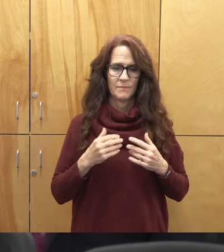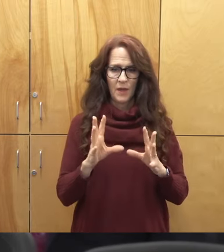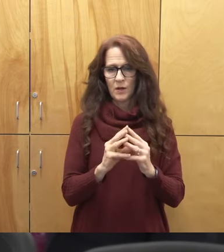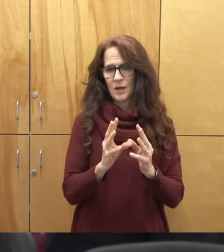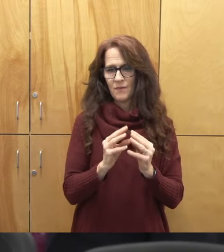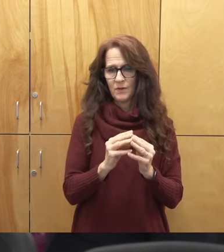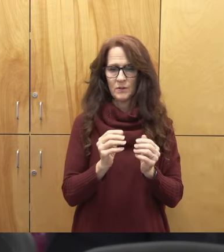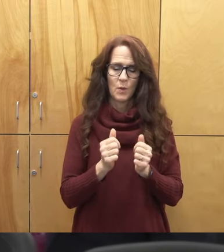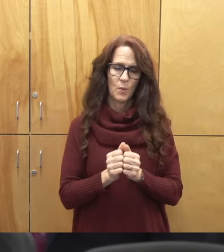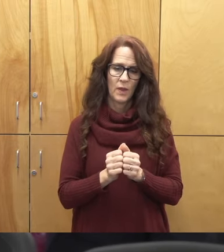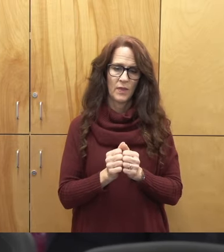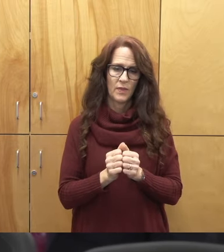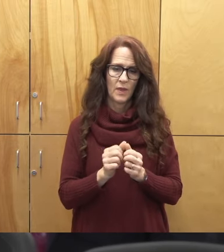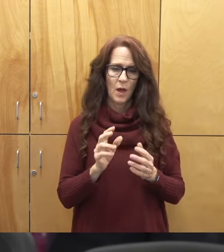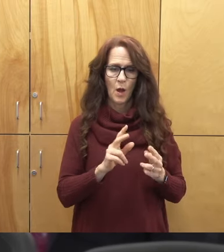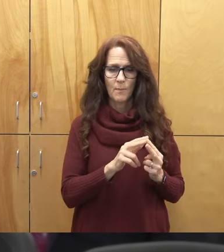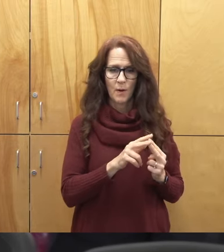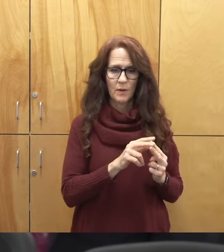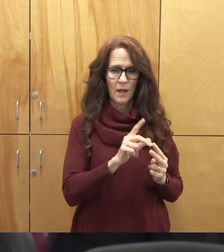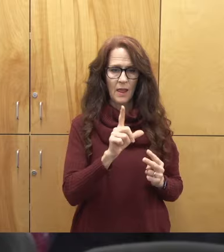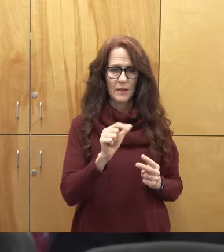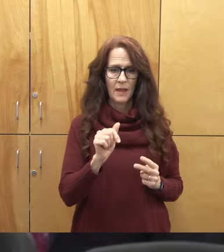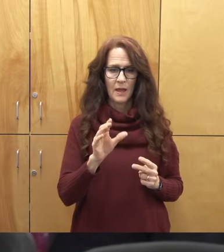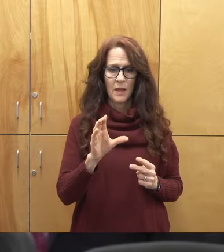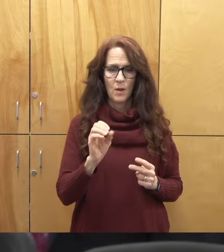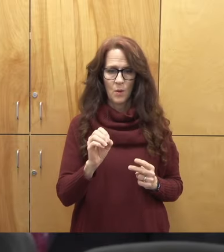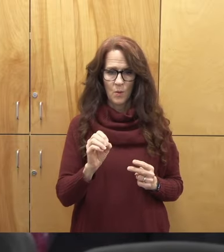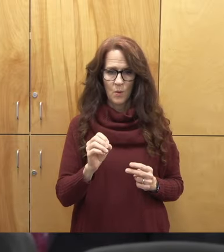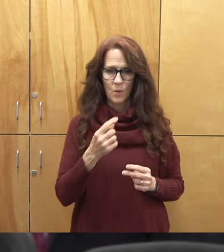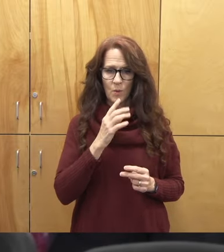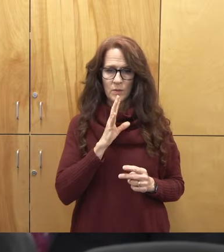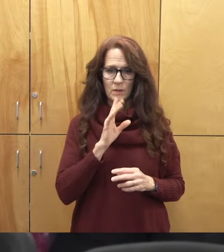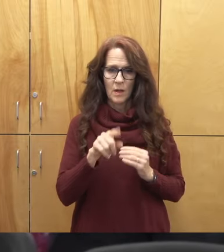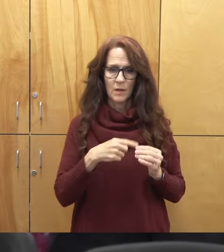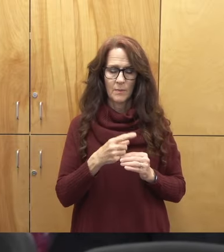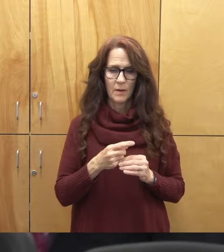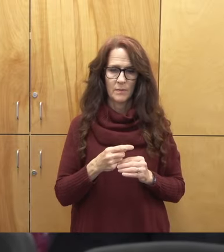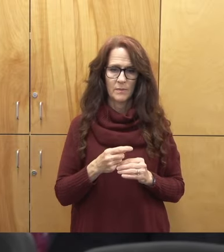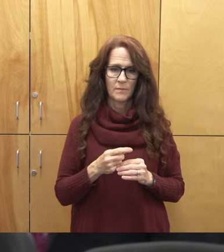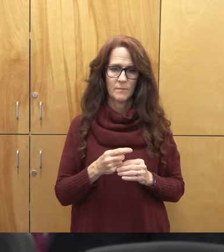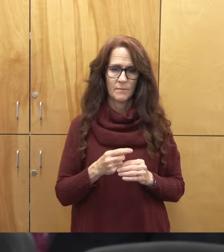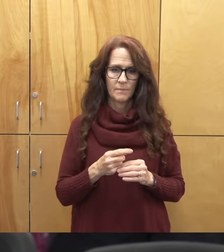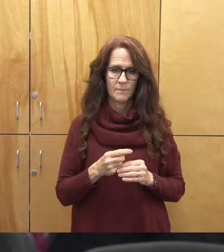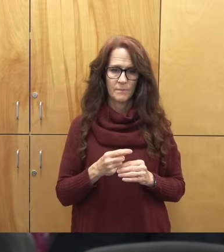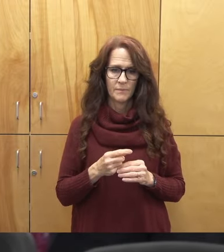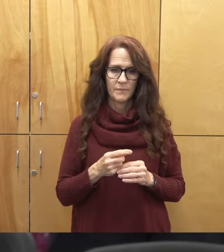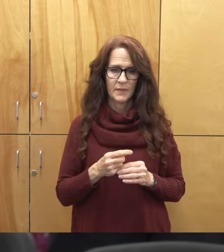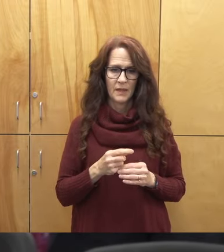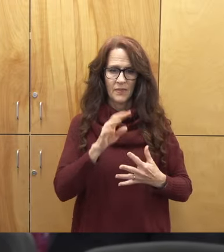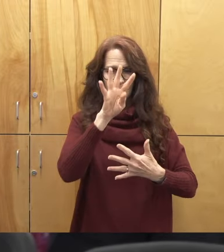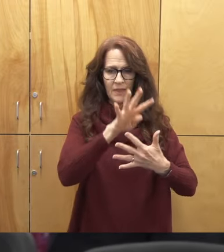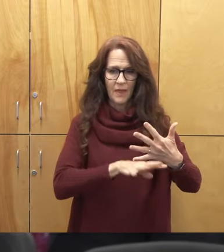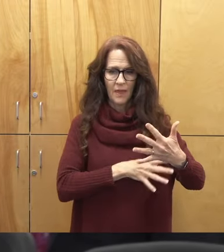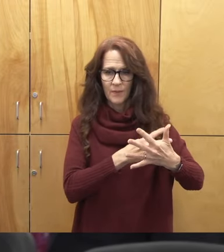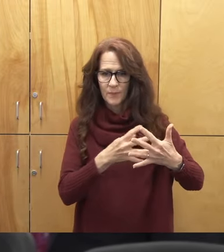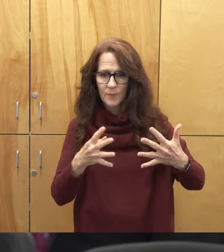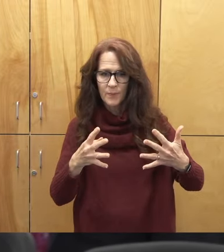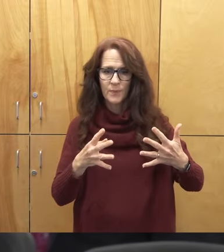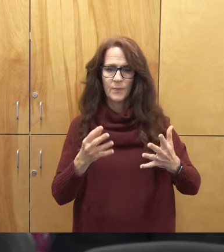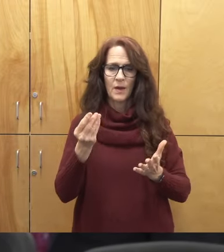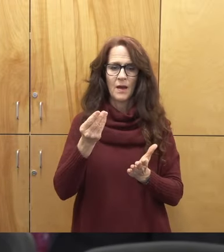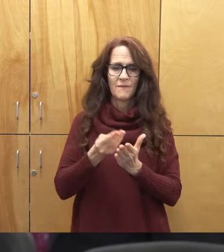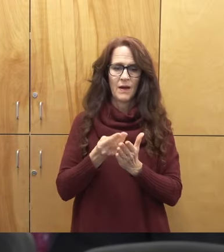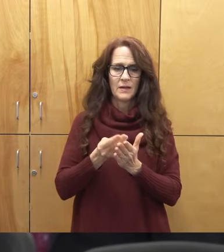conferences with our partners at LACO, they talk to us a lot about the tables and the